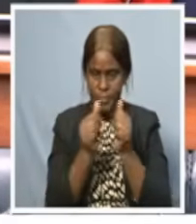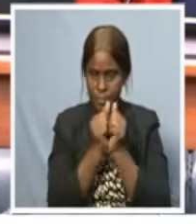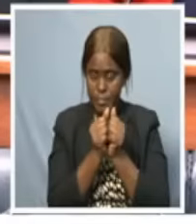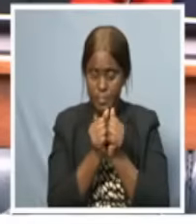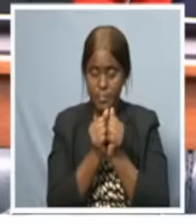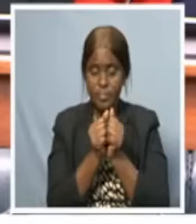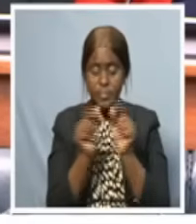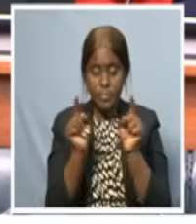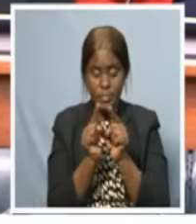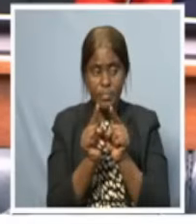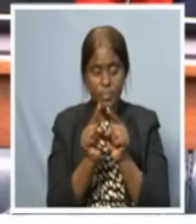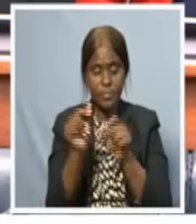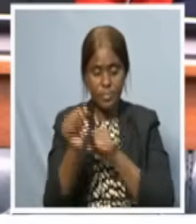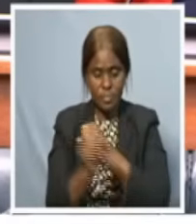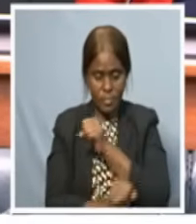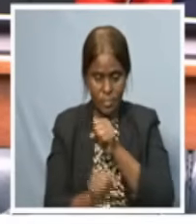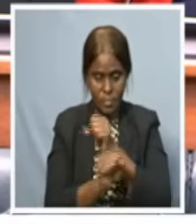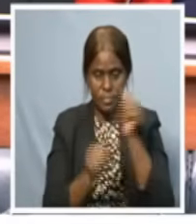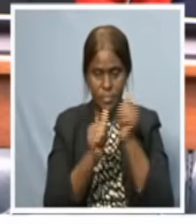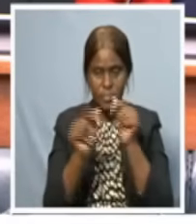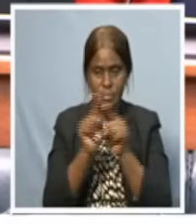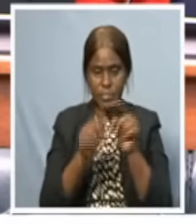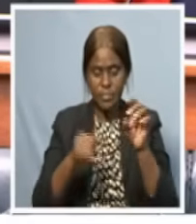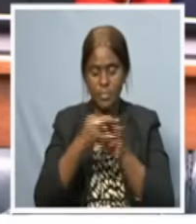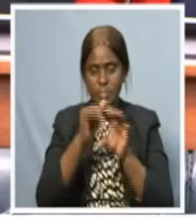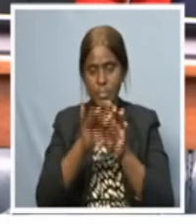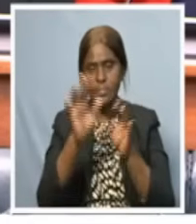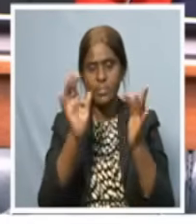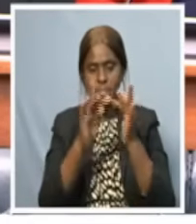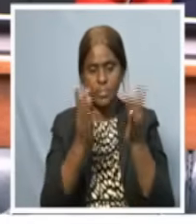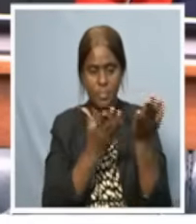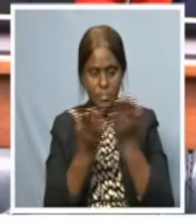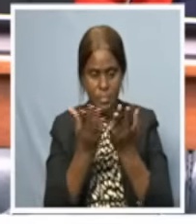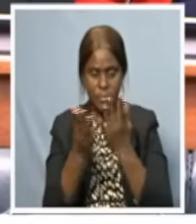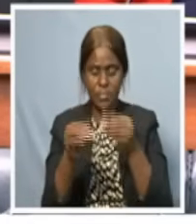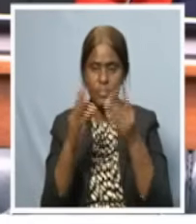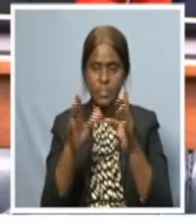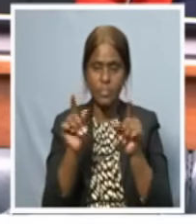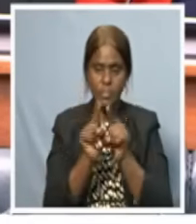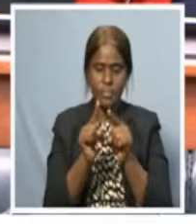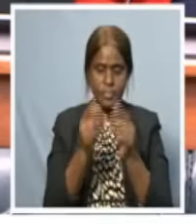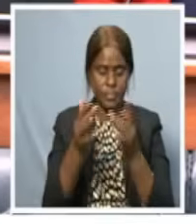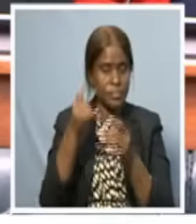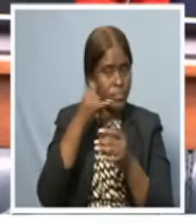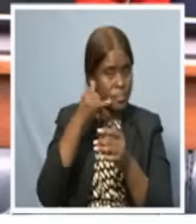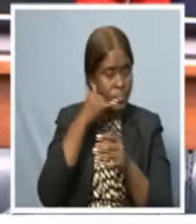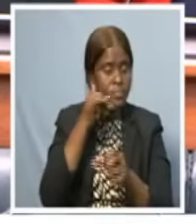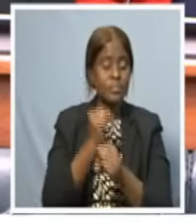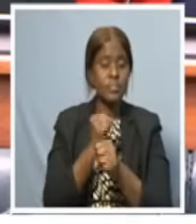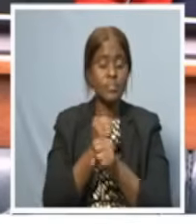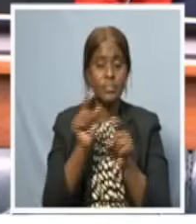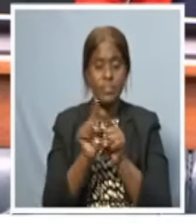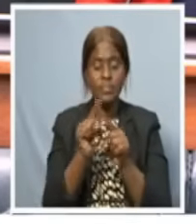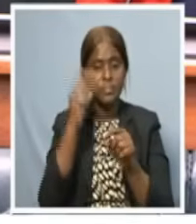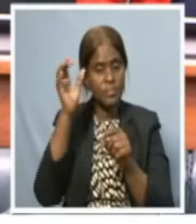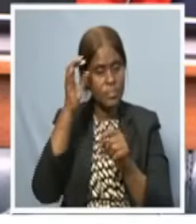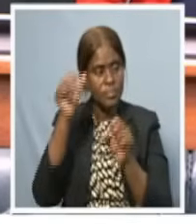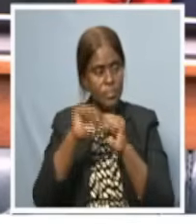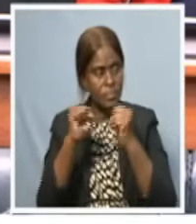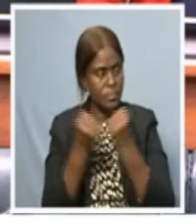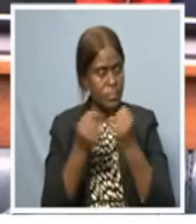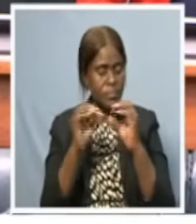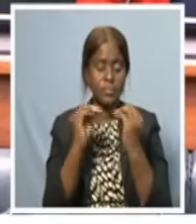together state and non-state actors, including internet service providers, mobile network operators, civil